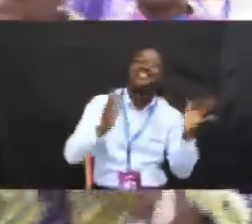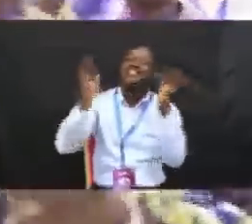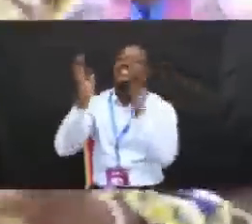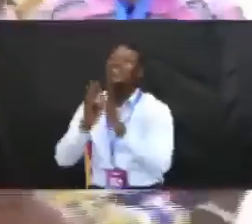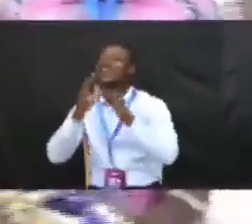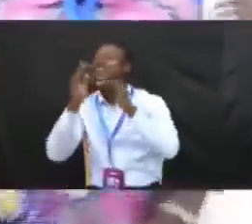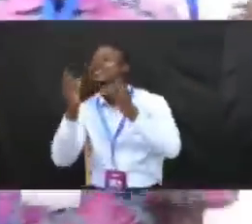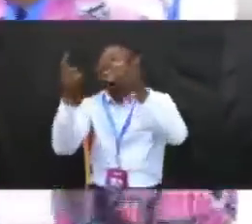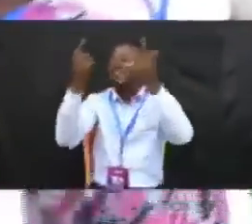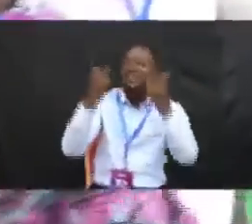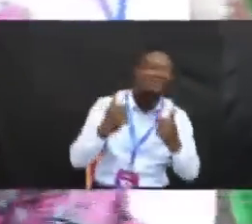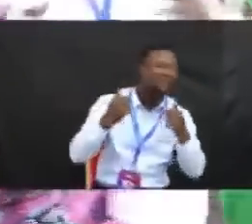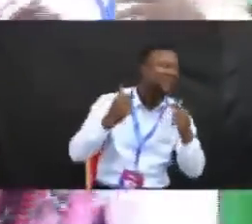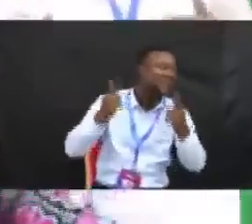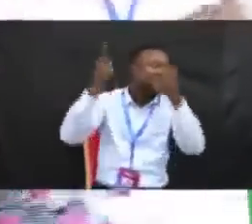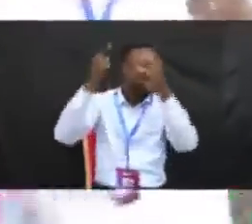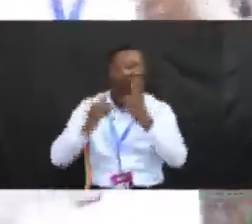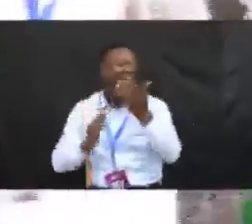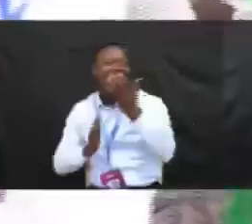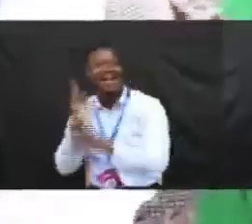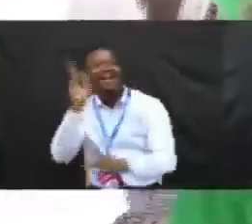Jesus Christ.